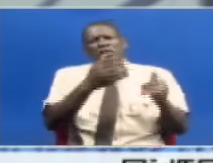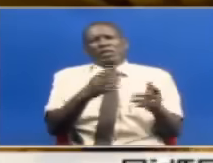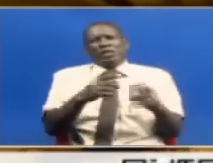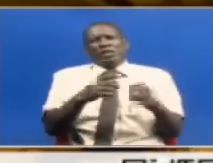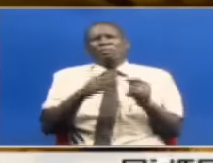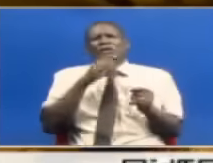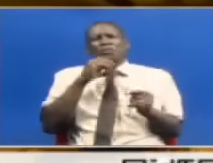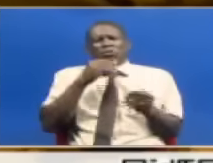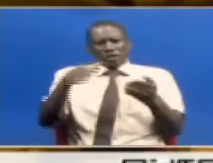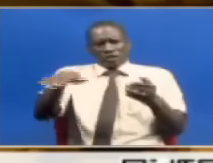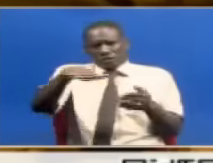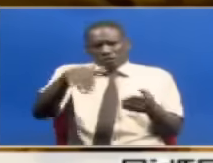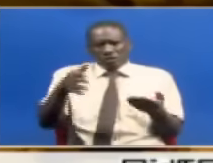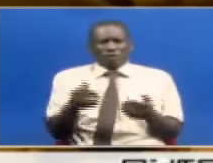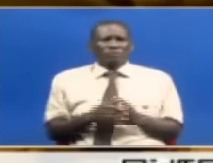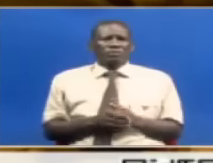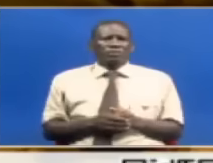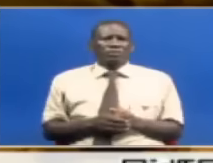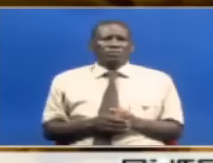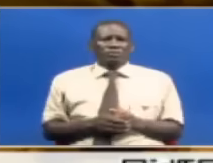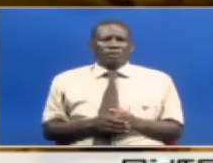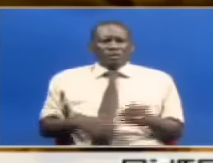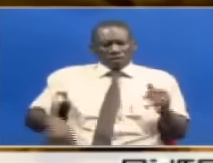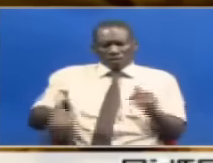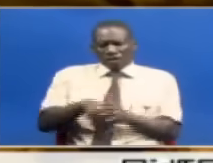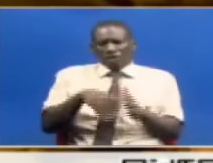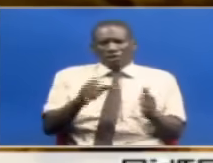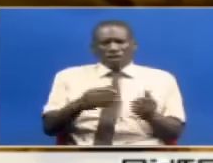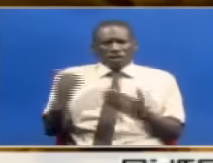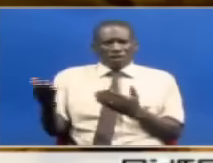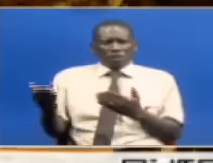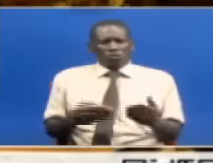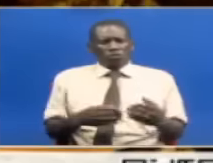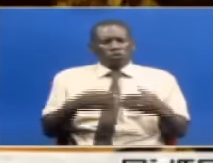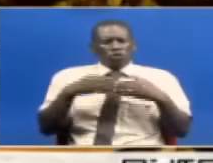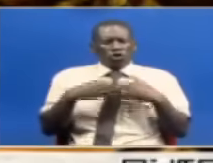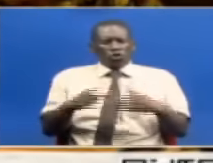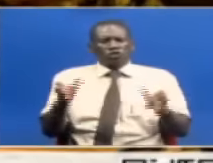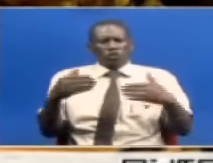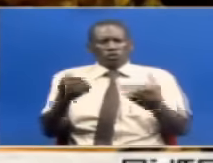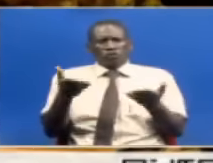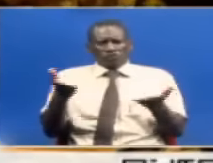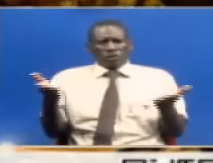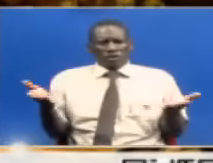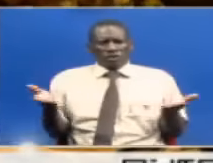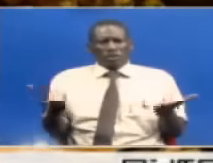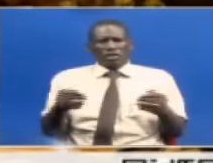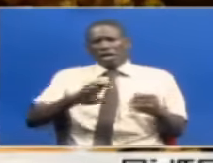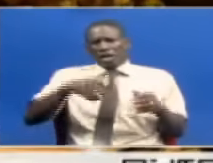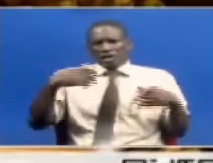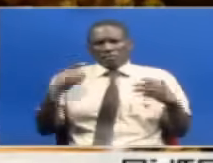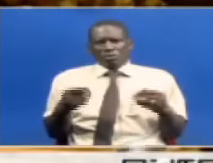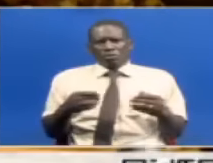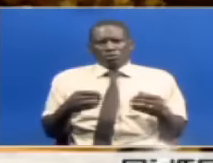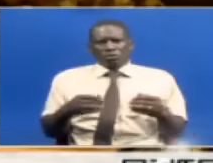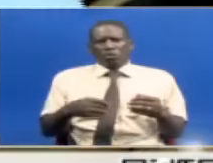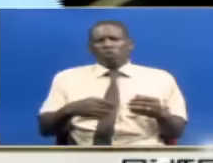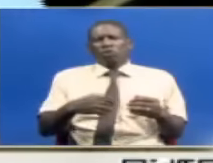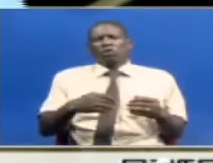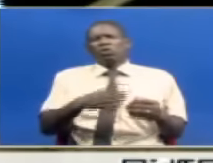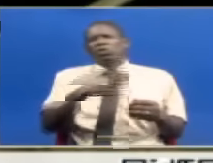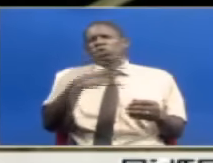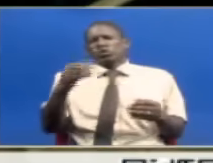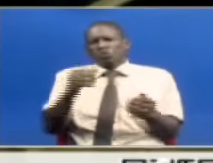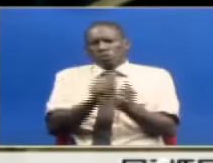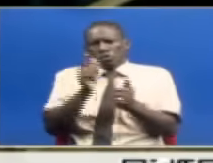around. The eviction has brought untold losses to them as others make away with what is left. For the